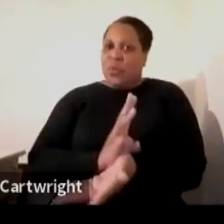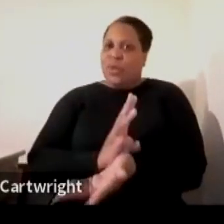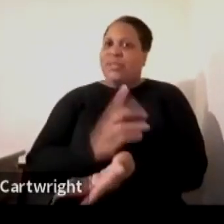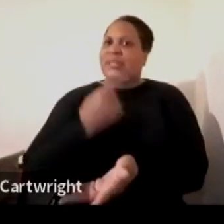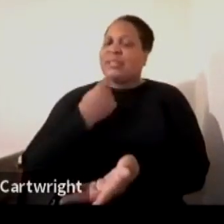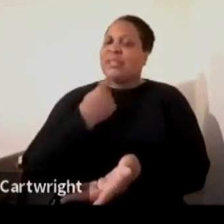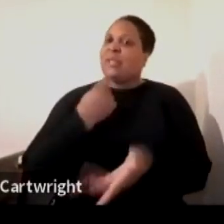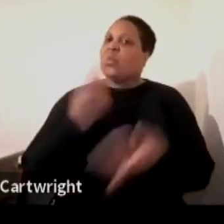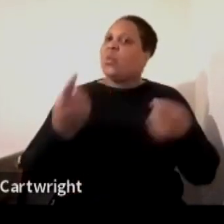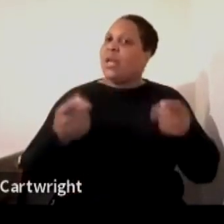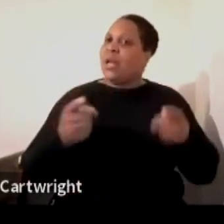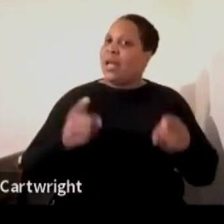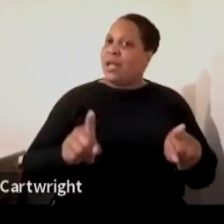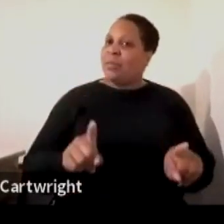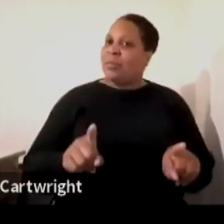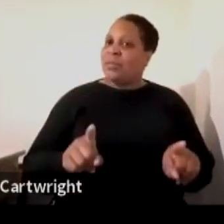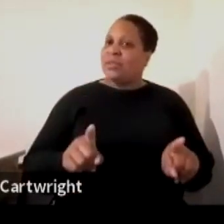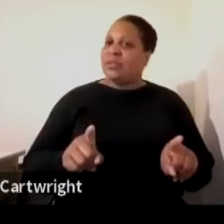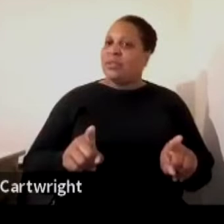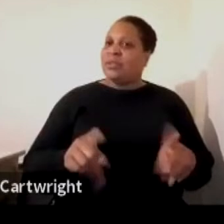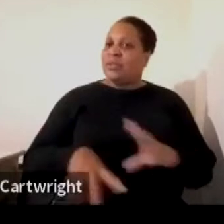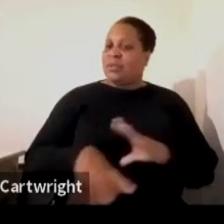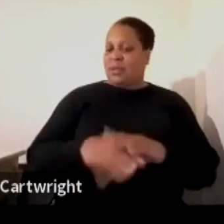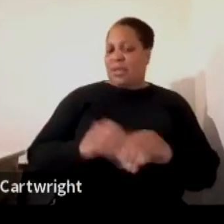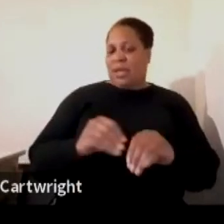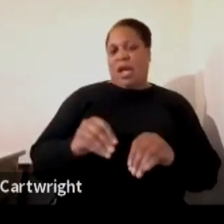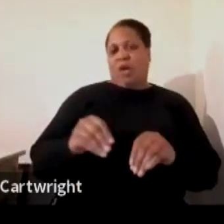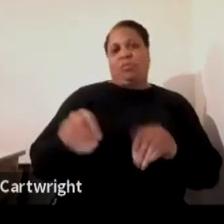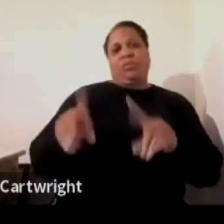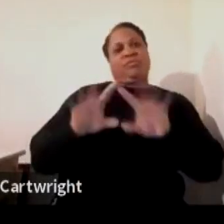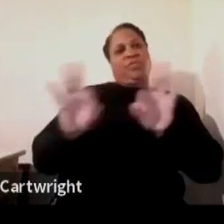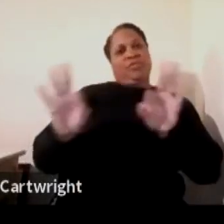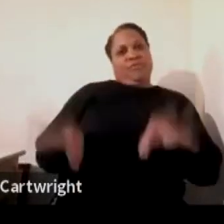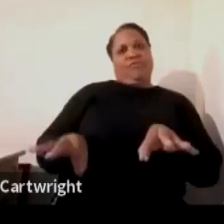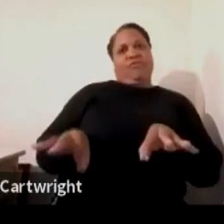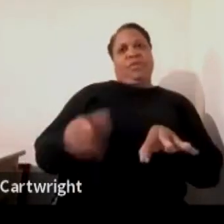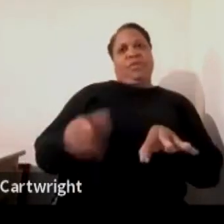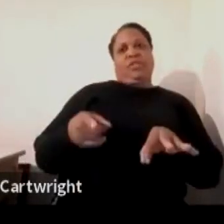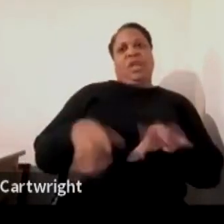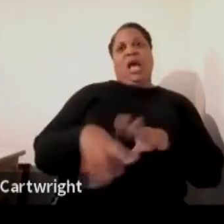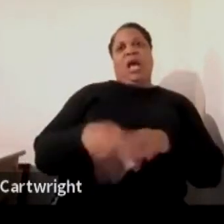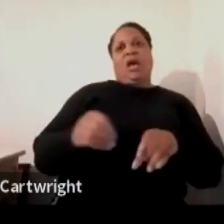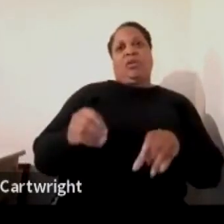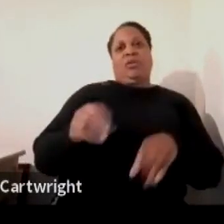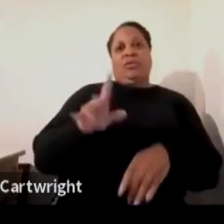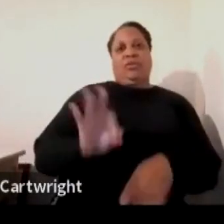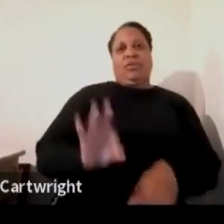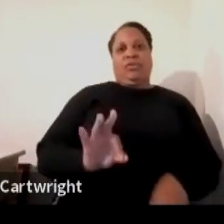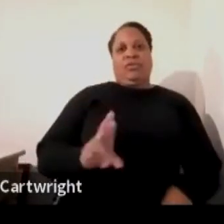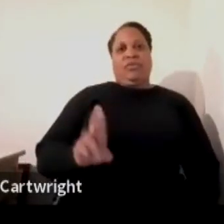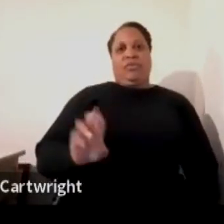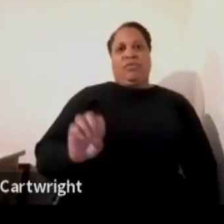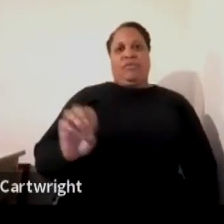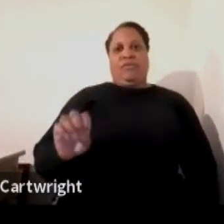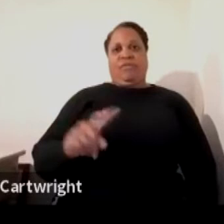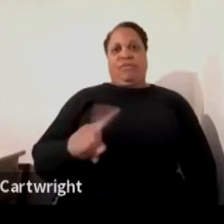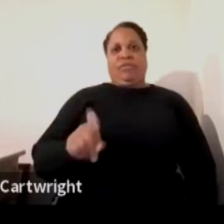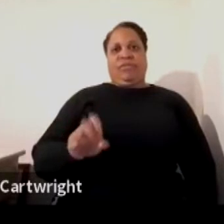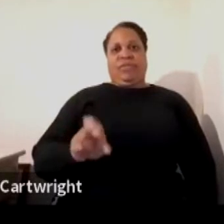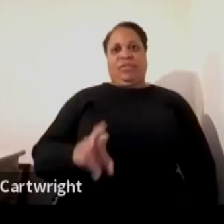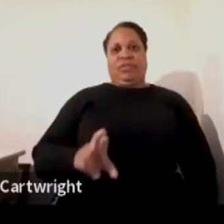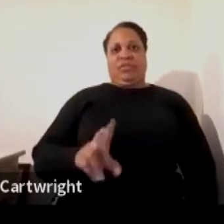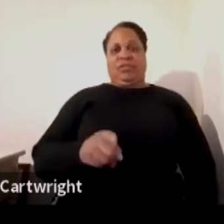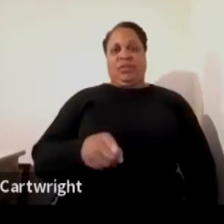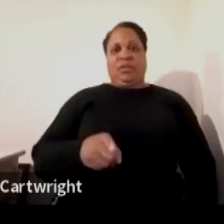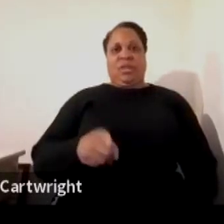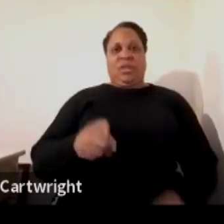is you take it out of the fridge, out of the freezer into a fridge between 2 and 6 degrees. That's the